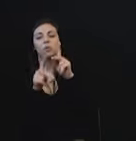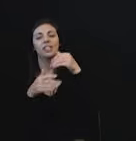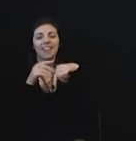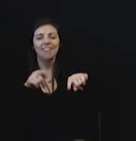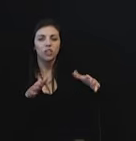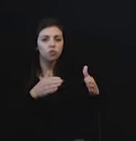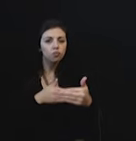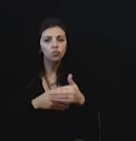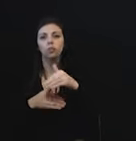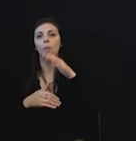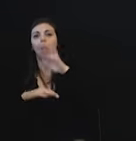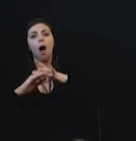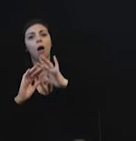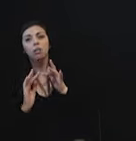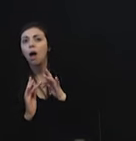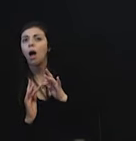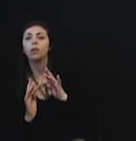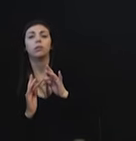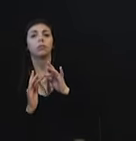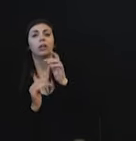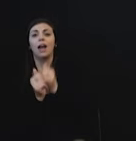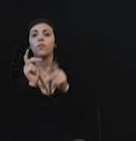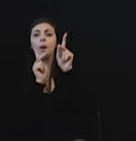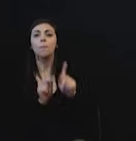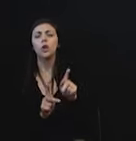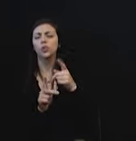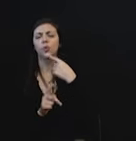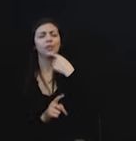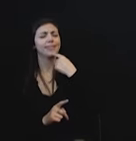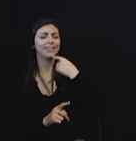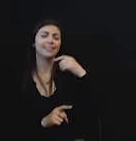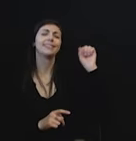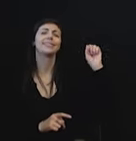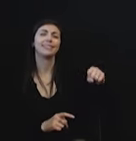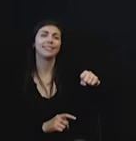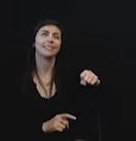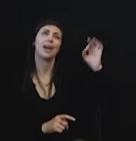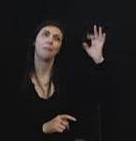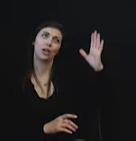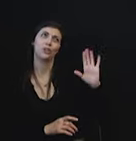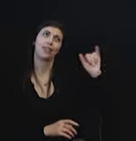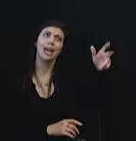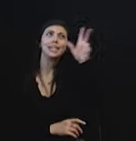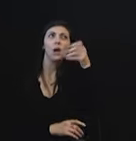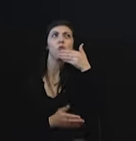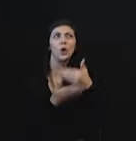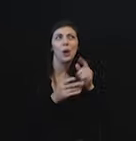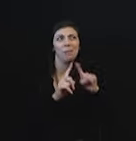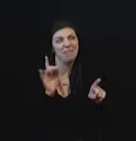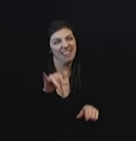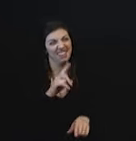who is online, every single person who says, yeah, Pastor, that sounds good, but is it real?